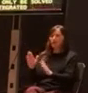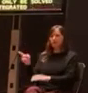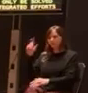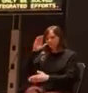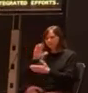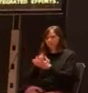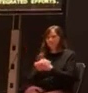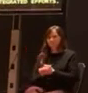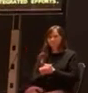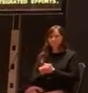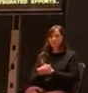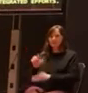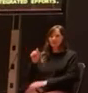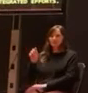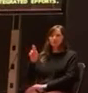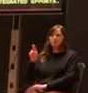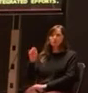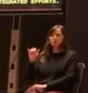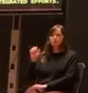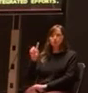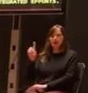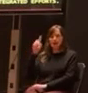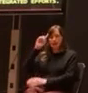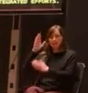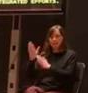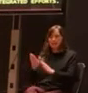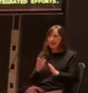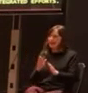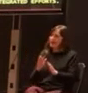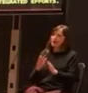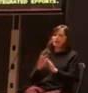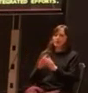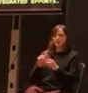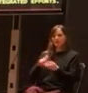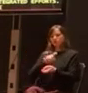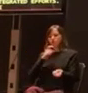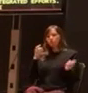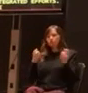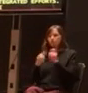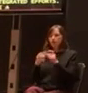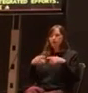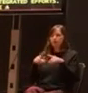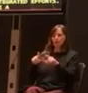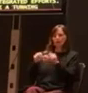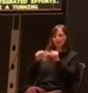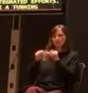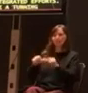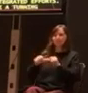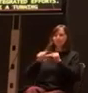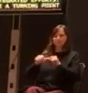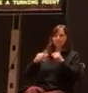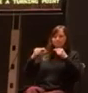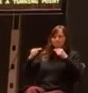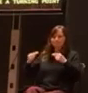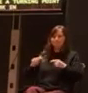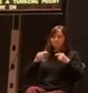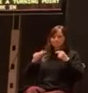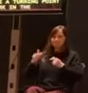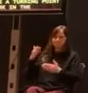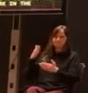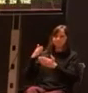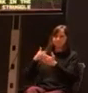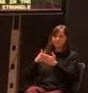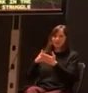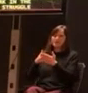The Triad Plan became a turning point and landmark in the continuing struggle against de